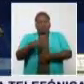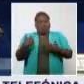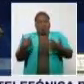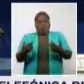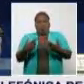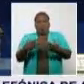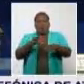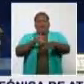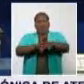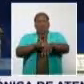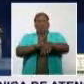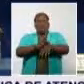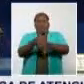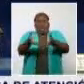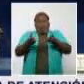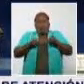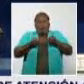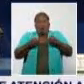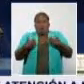1,519 cases.